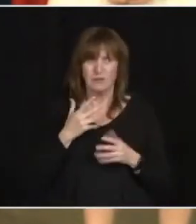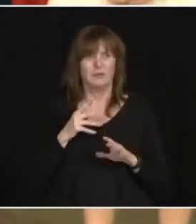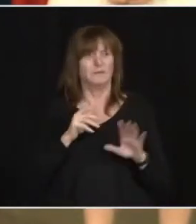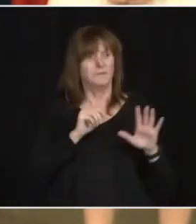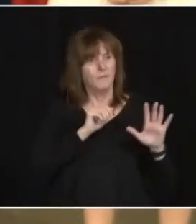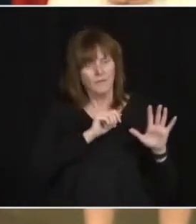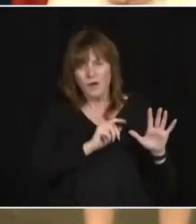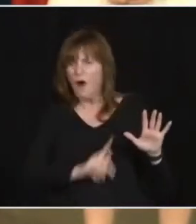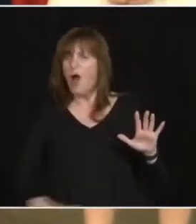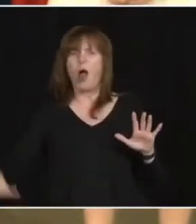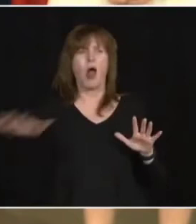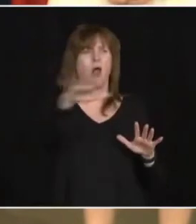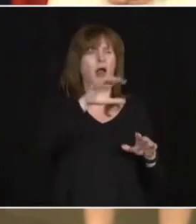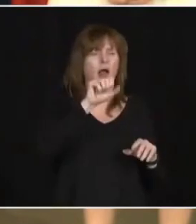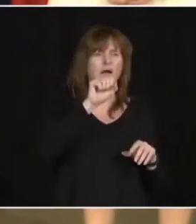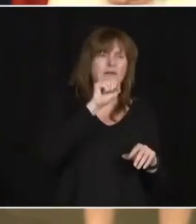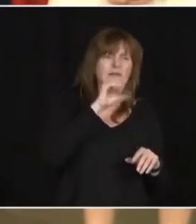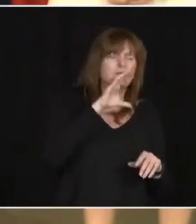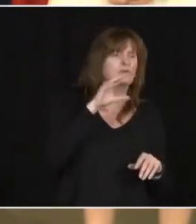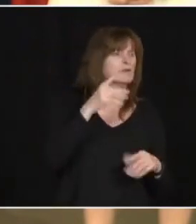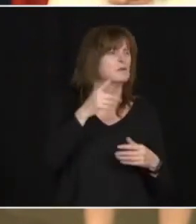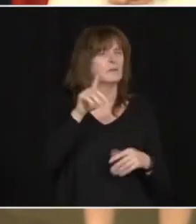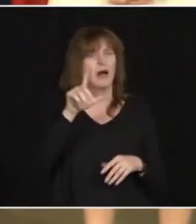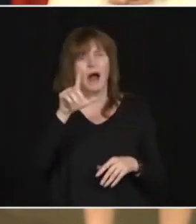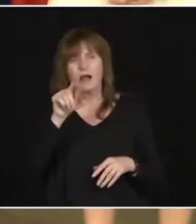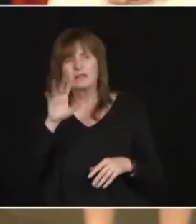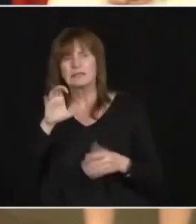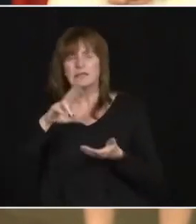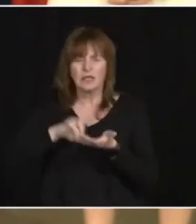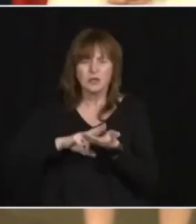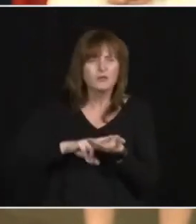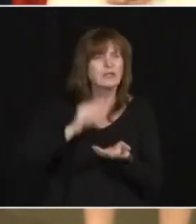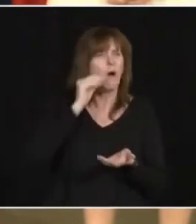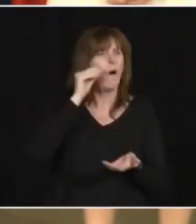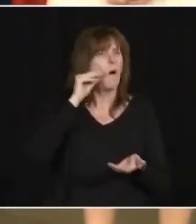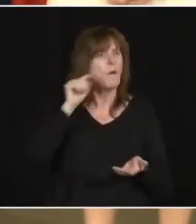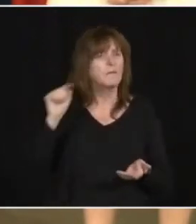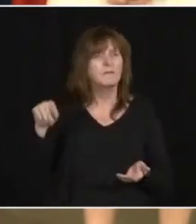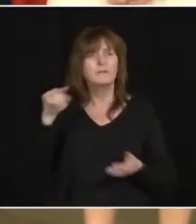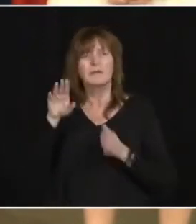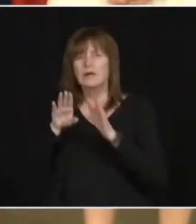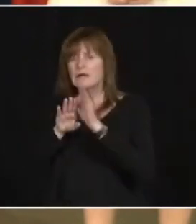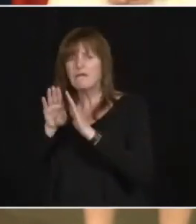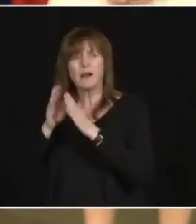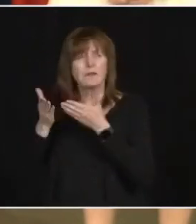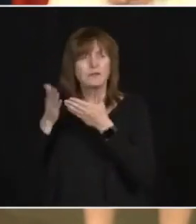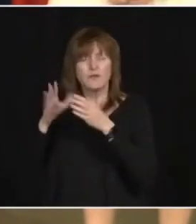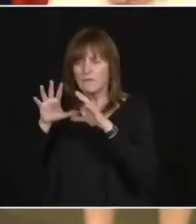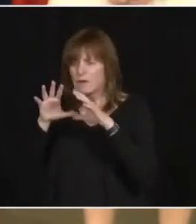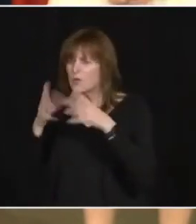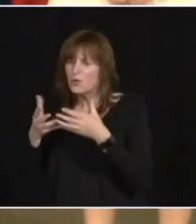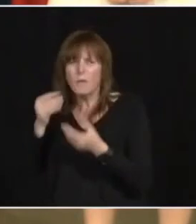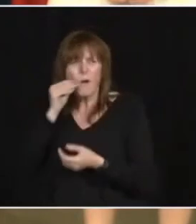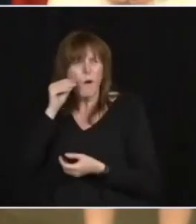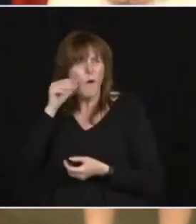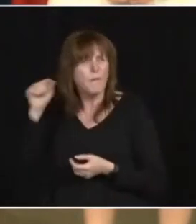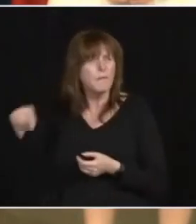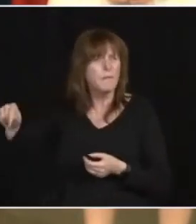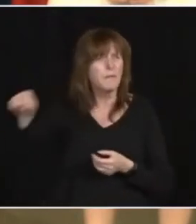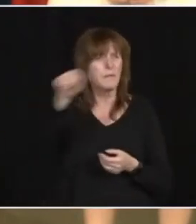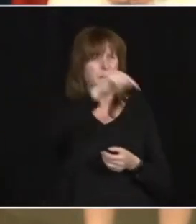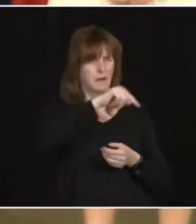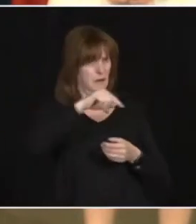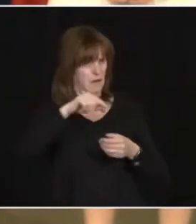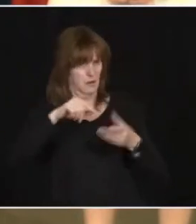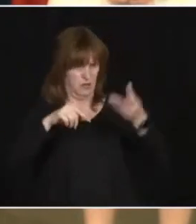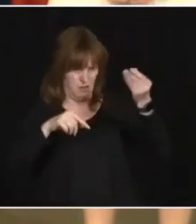seniors, developmental services, they report into us on their usage, their burn rate per se,